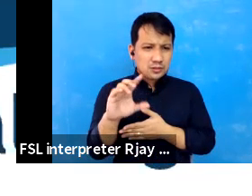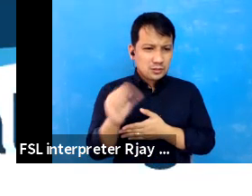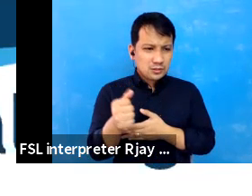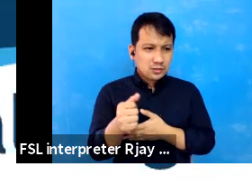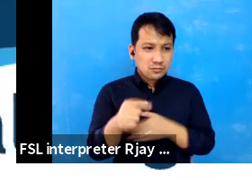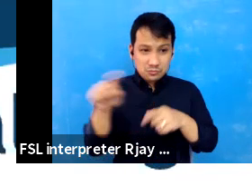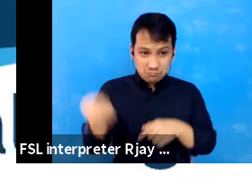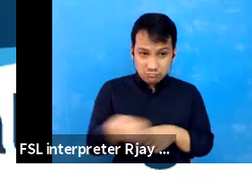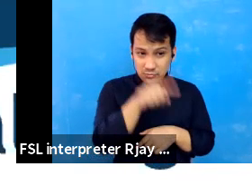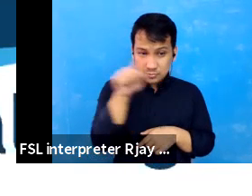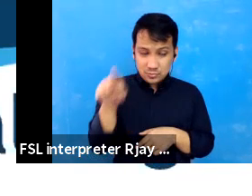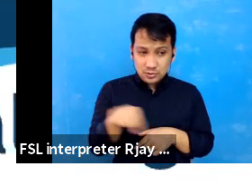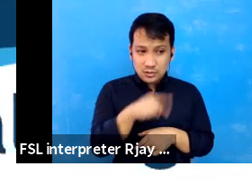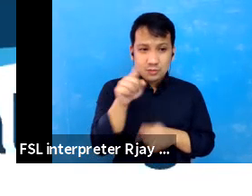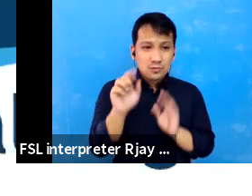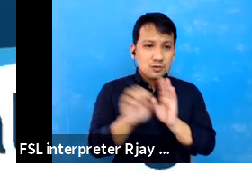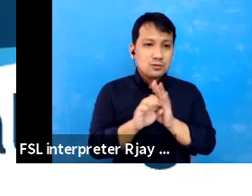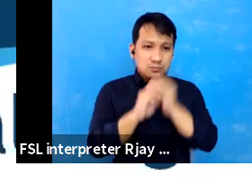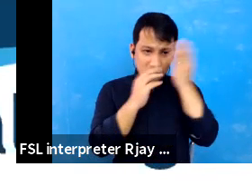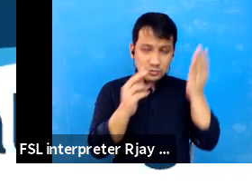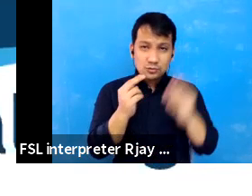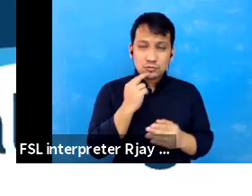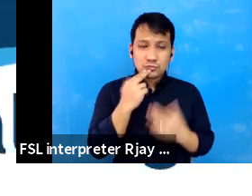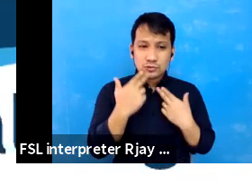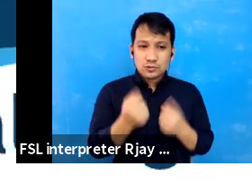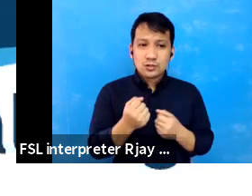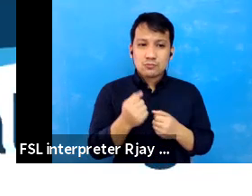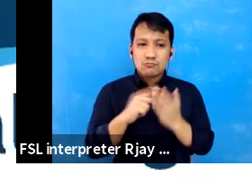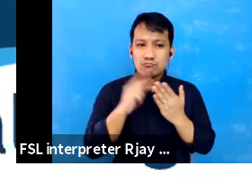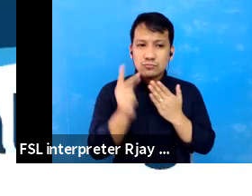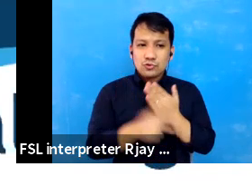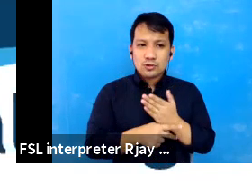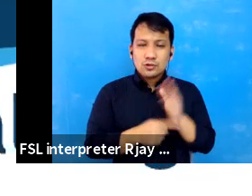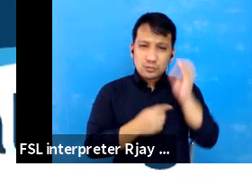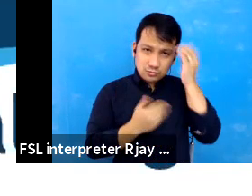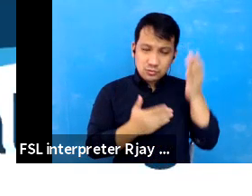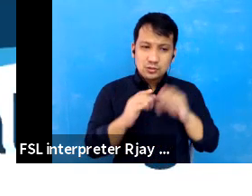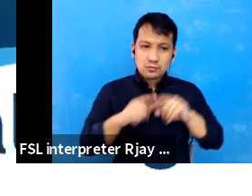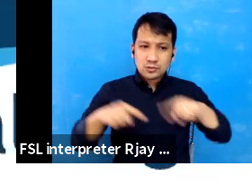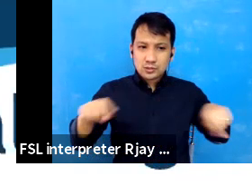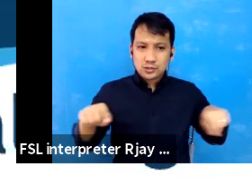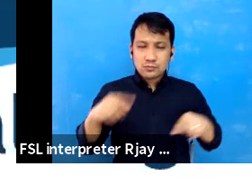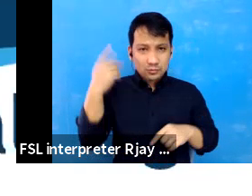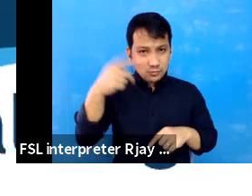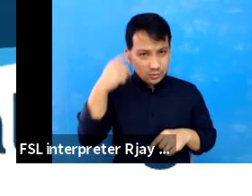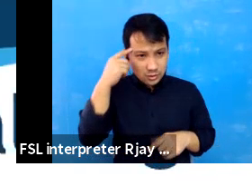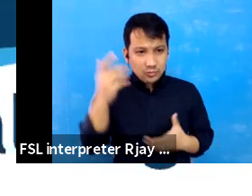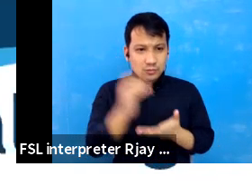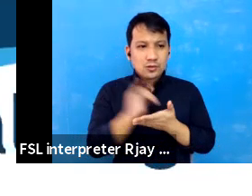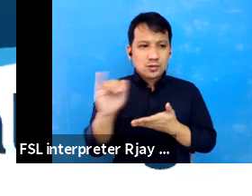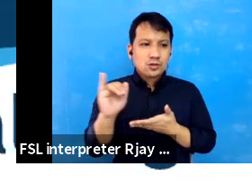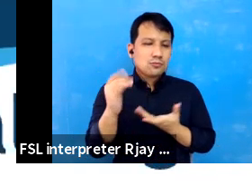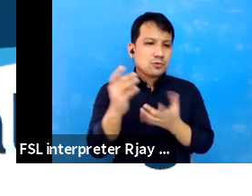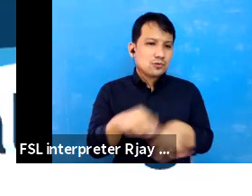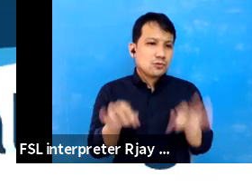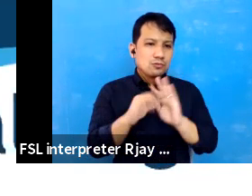below, showing just a sample of the nutrition and health program, these are governed by different policies and institutional